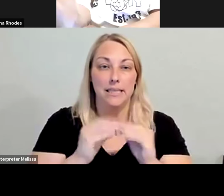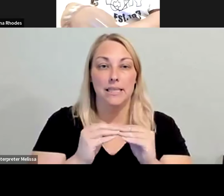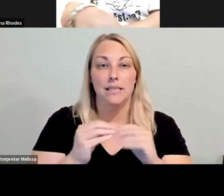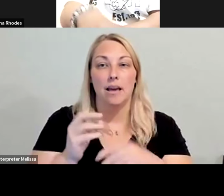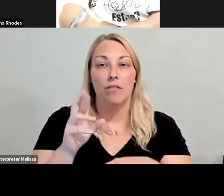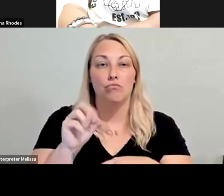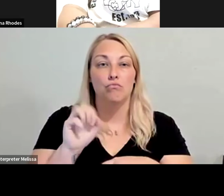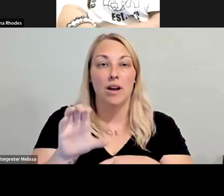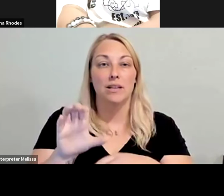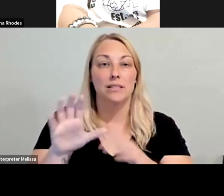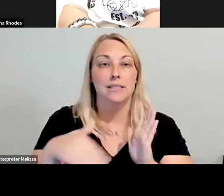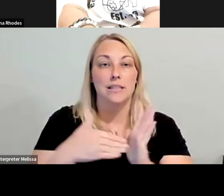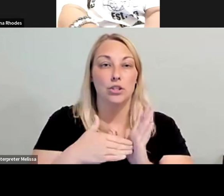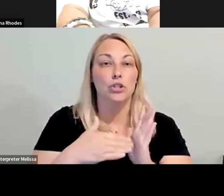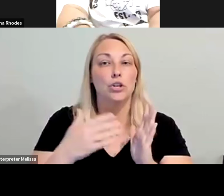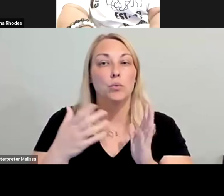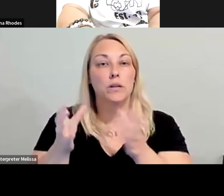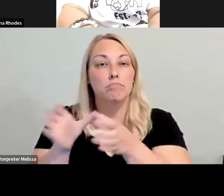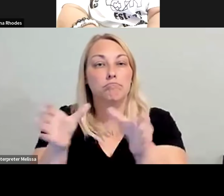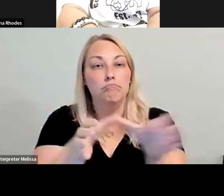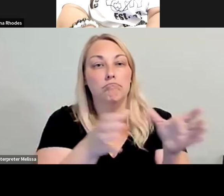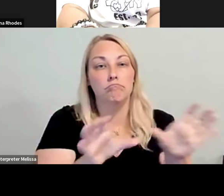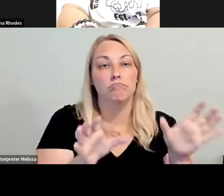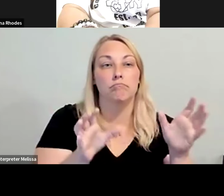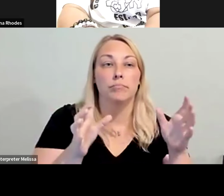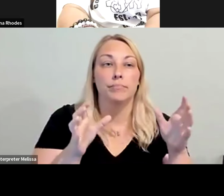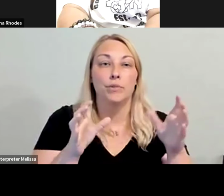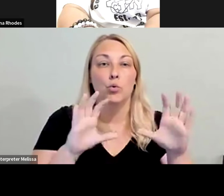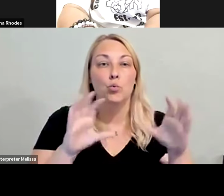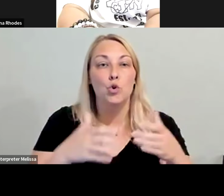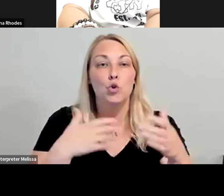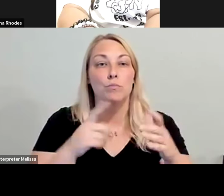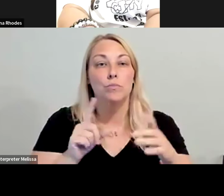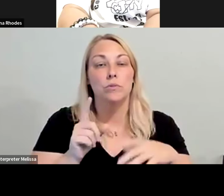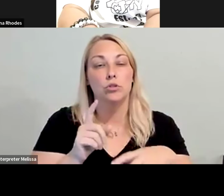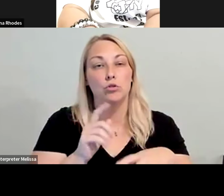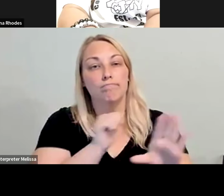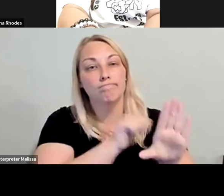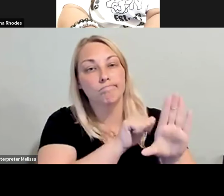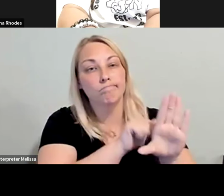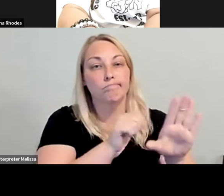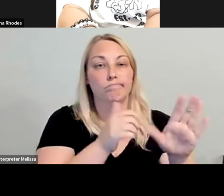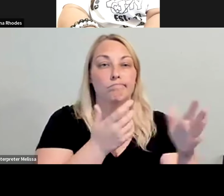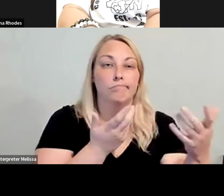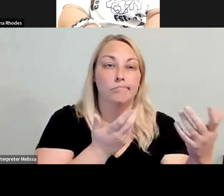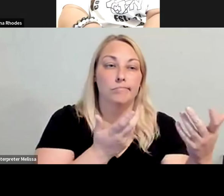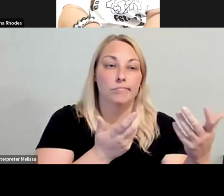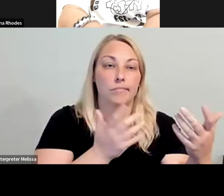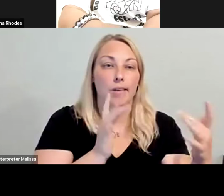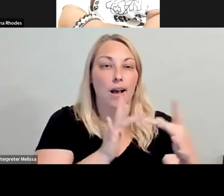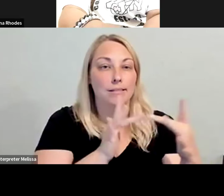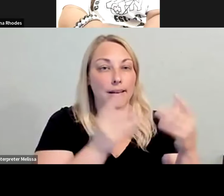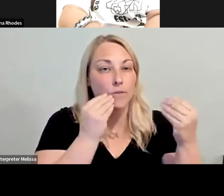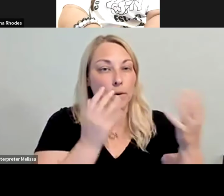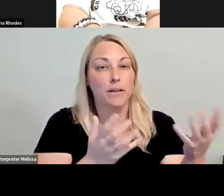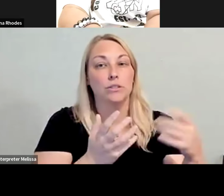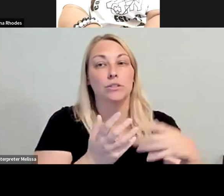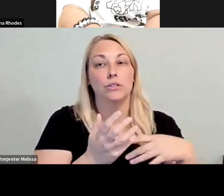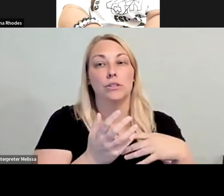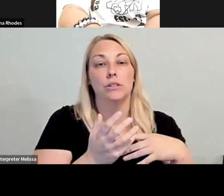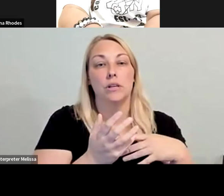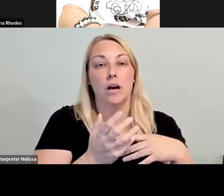into groups to get through some door knocking, to get some contact information to connect Trinidad. We're looking to connect